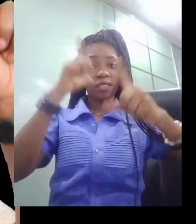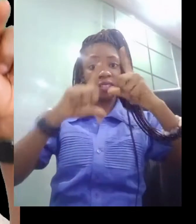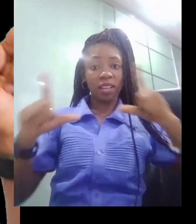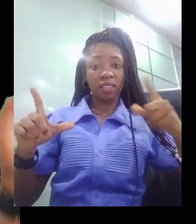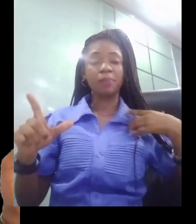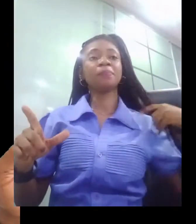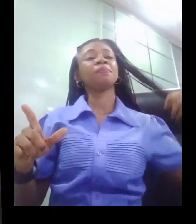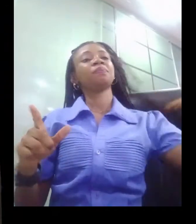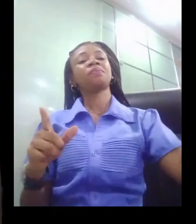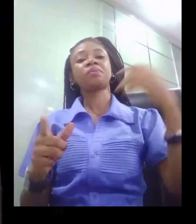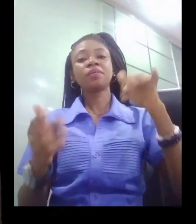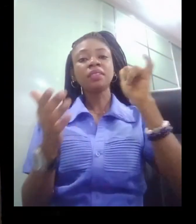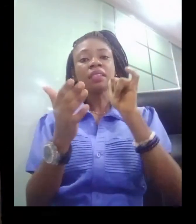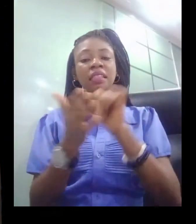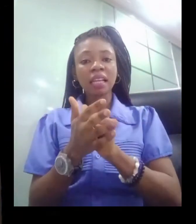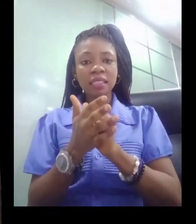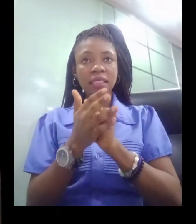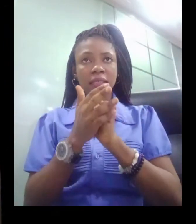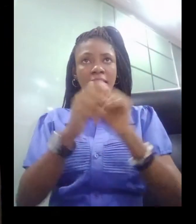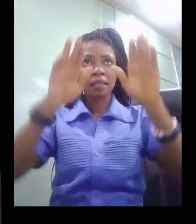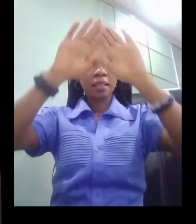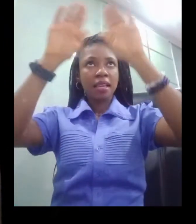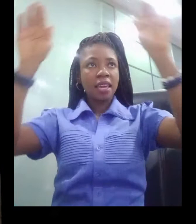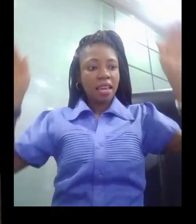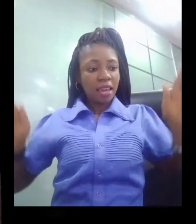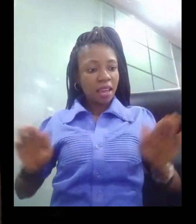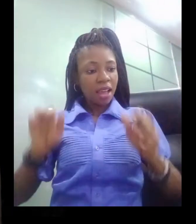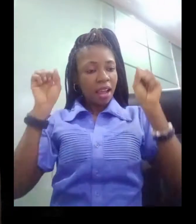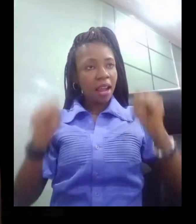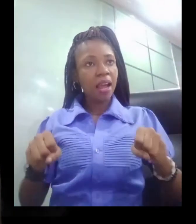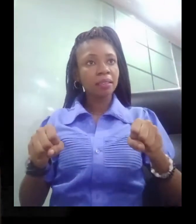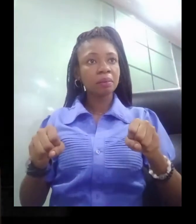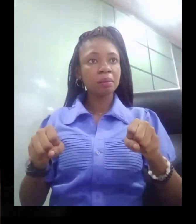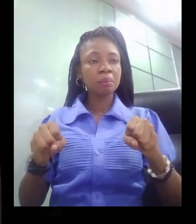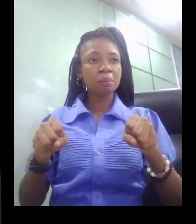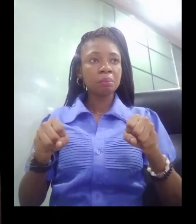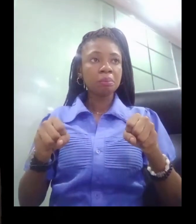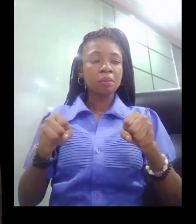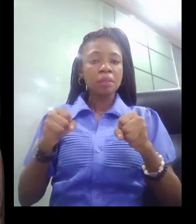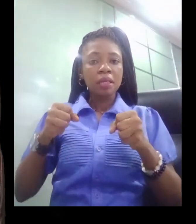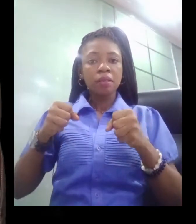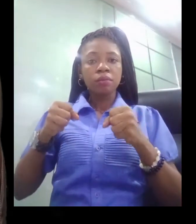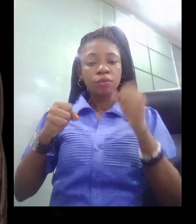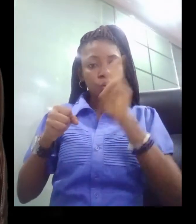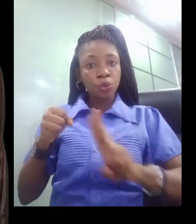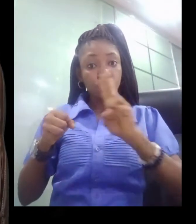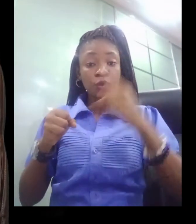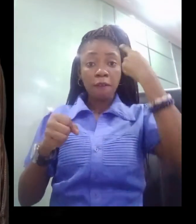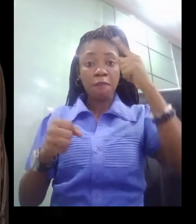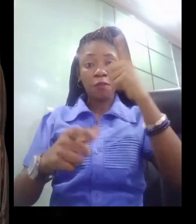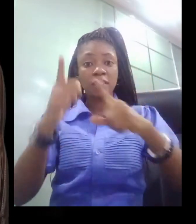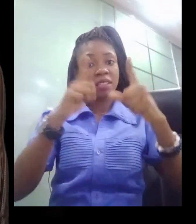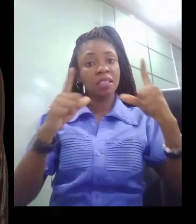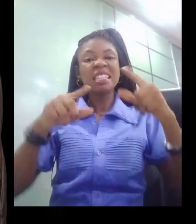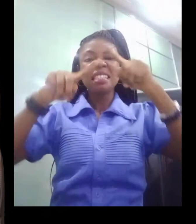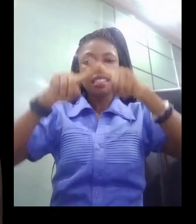of the signing space, or it can extend depending on what a